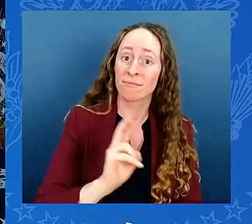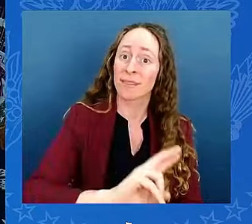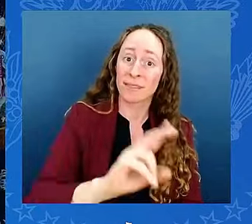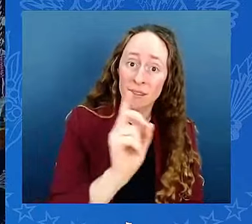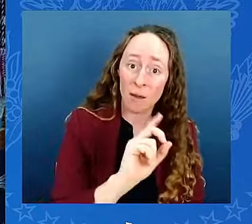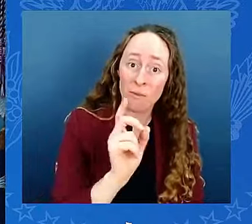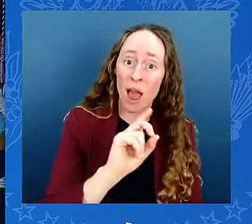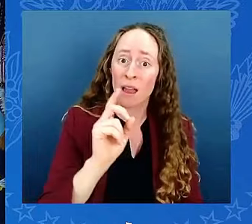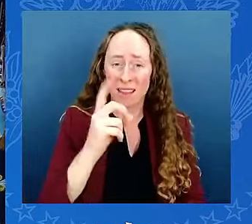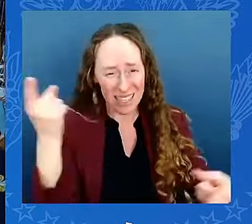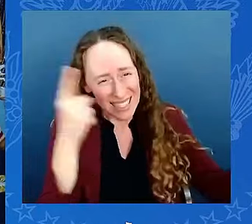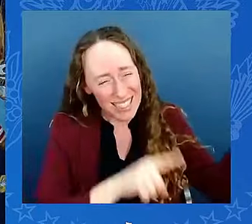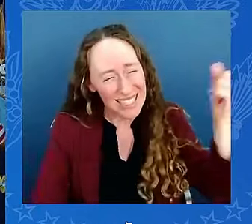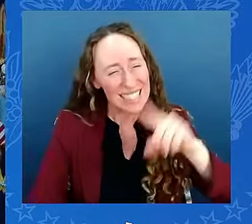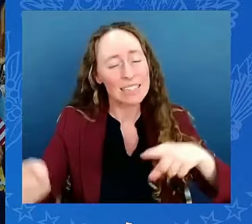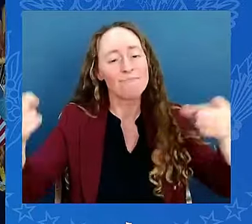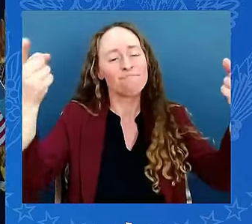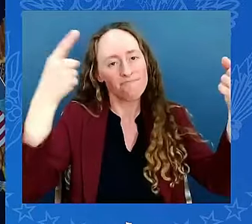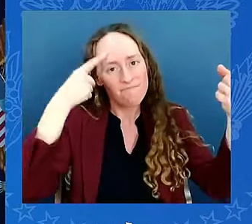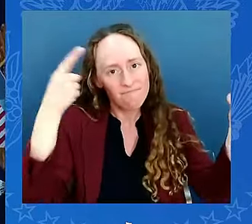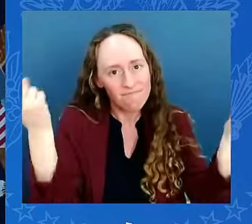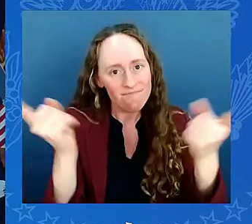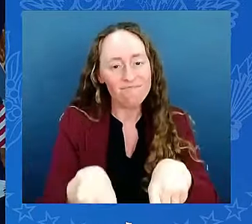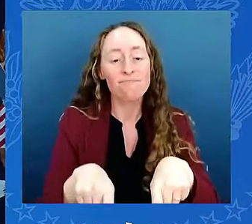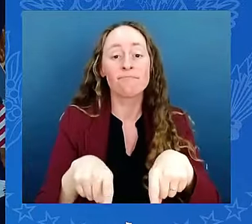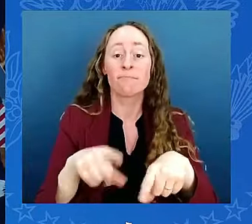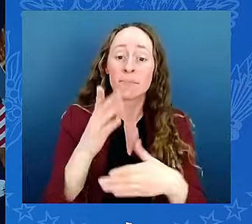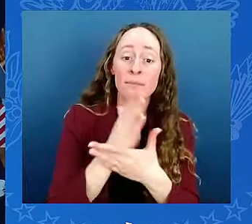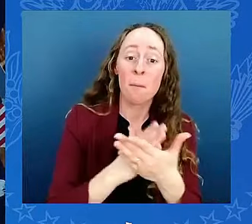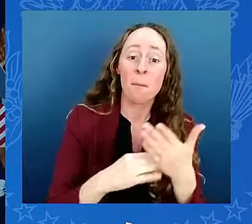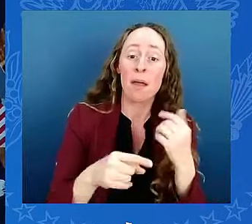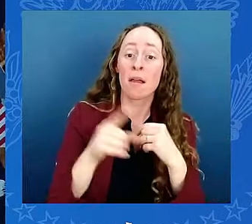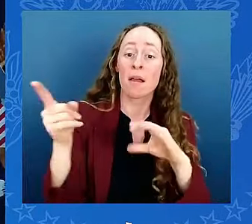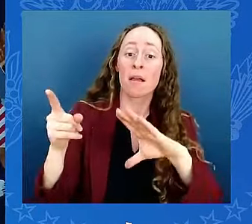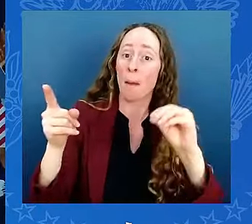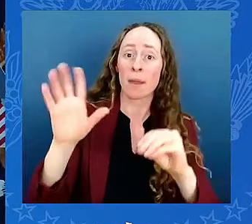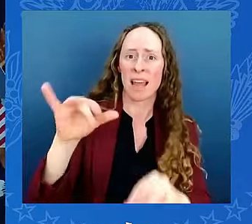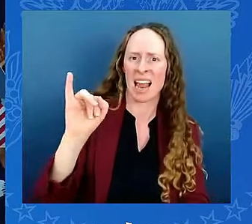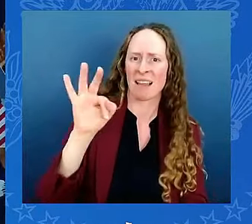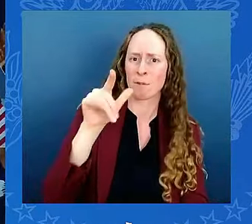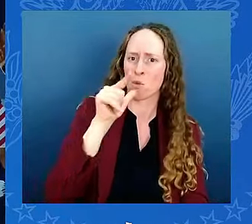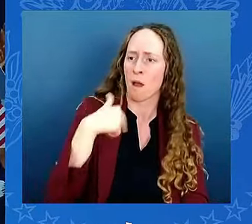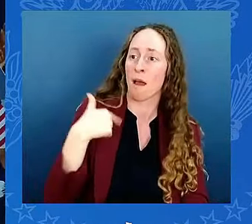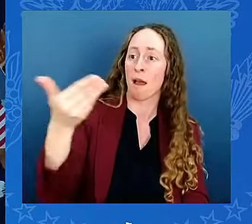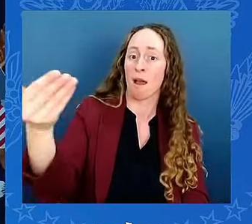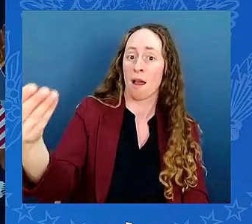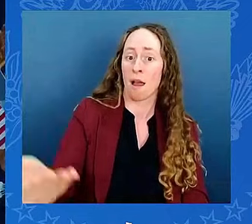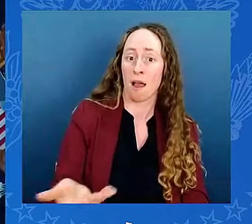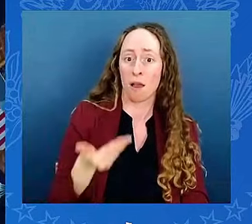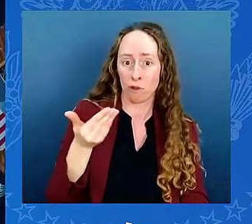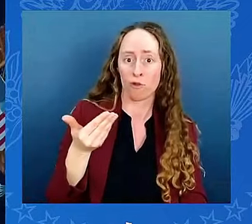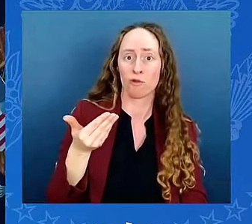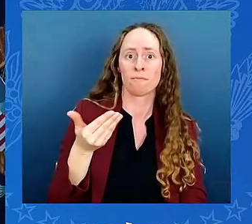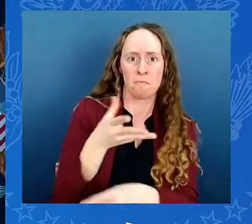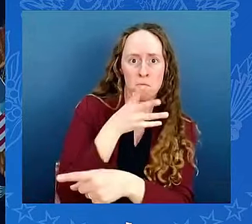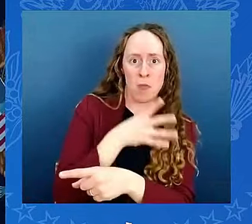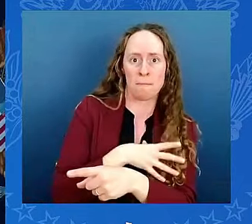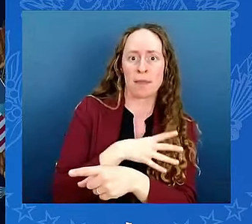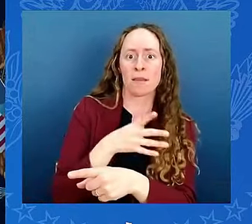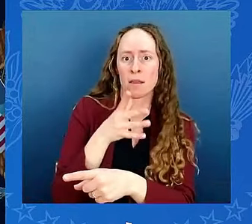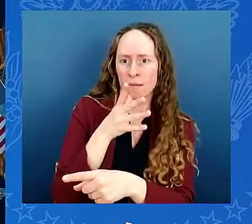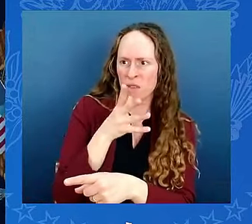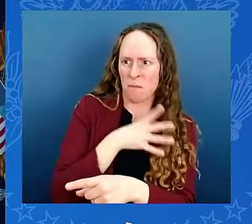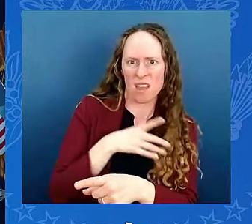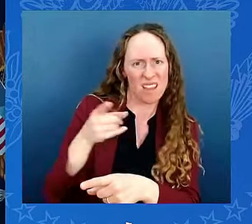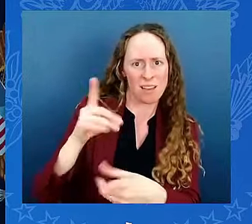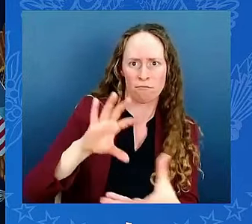anything happens, you have to go to arbitration, you can't go to court. Prevented survivors of abuse and harassment in